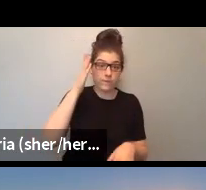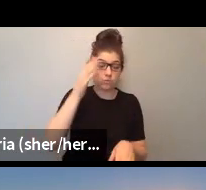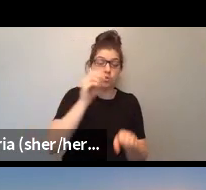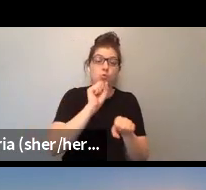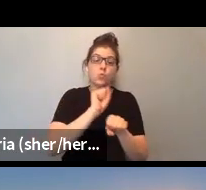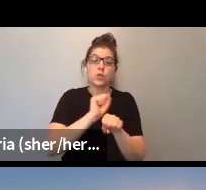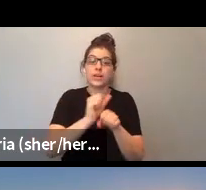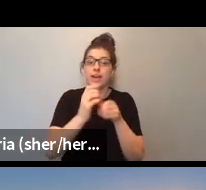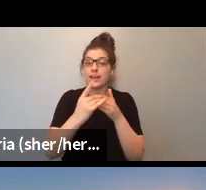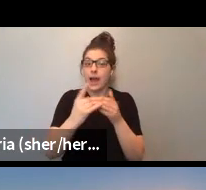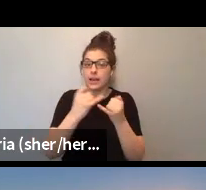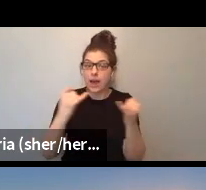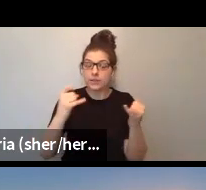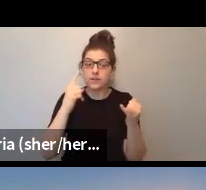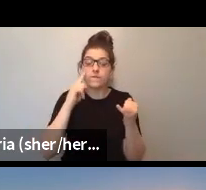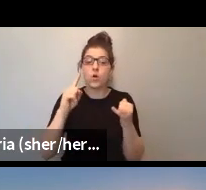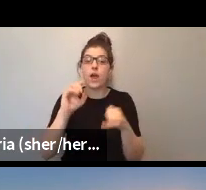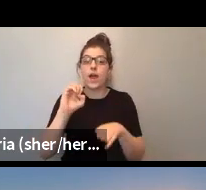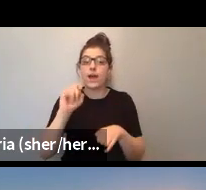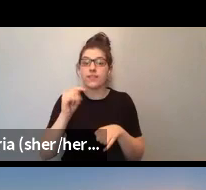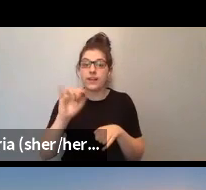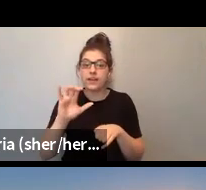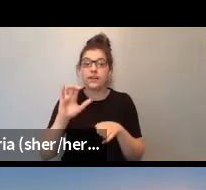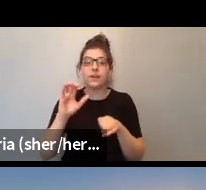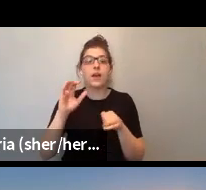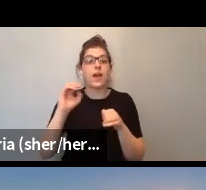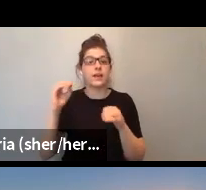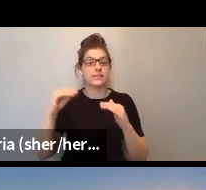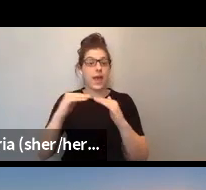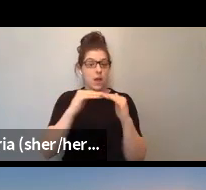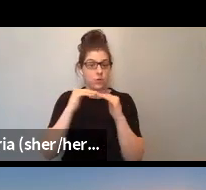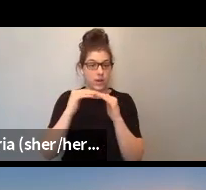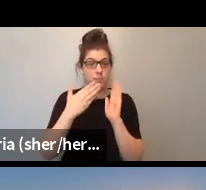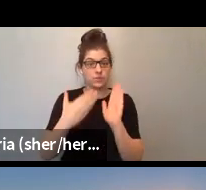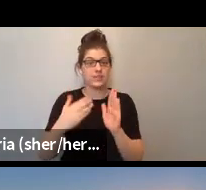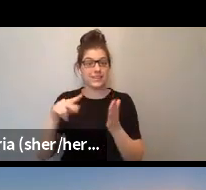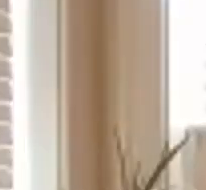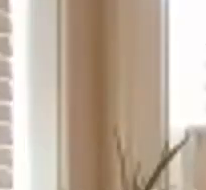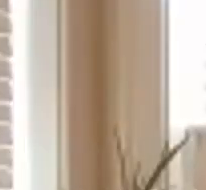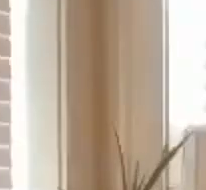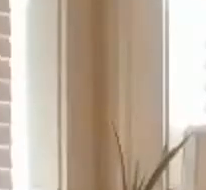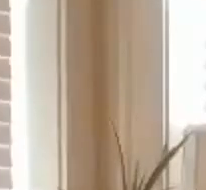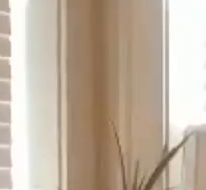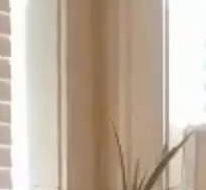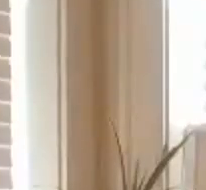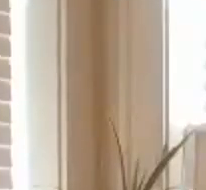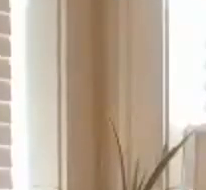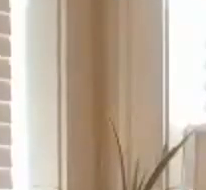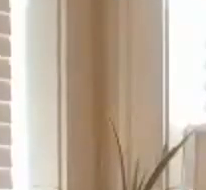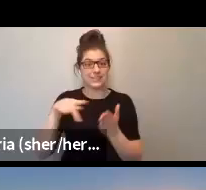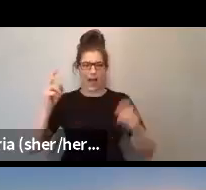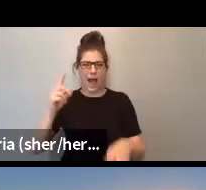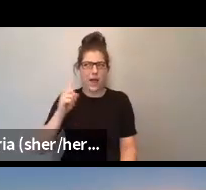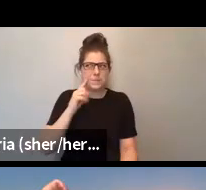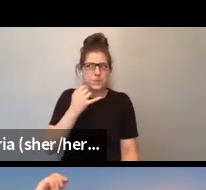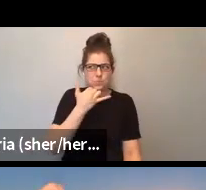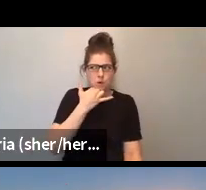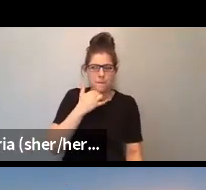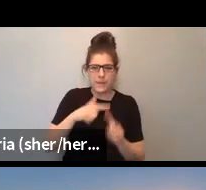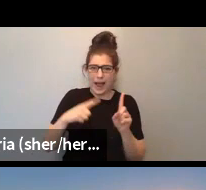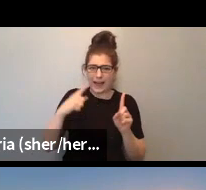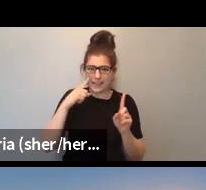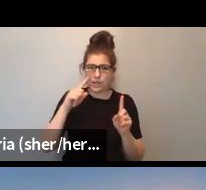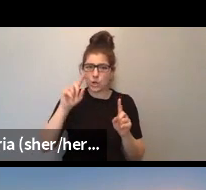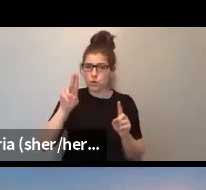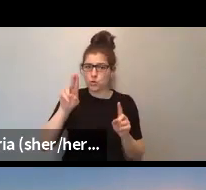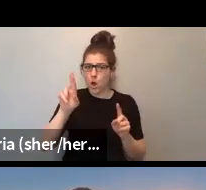Ethics and Equity in Presenting Dance and Performance. I could be wrong, but I think that URL, a